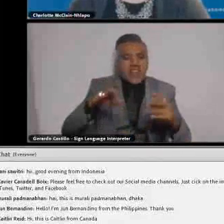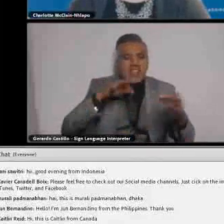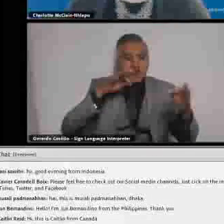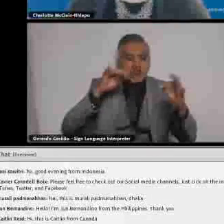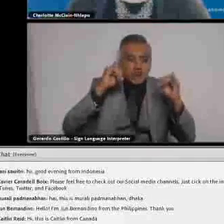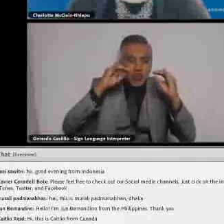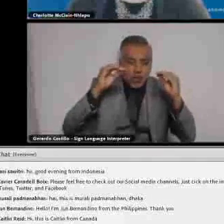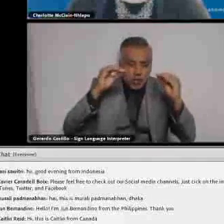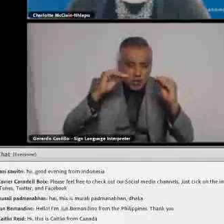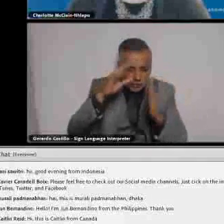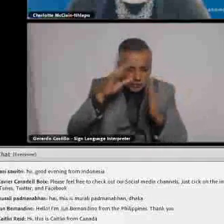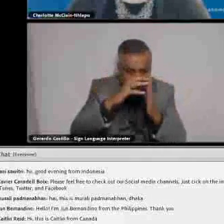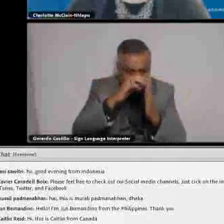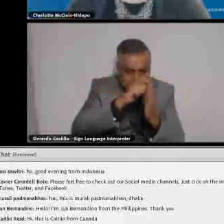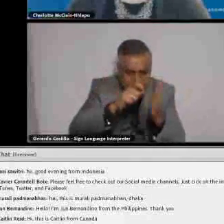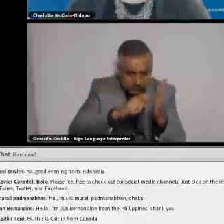instructions.